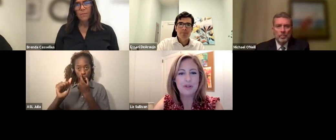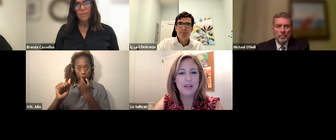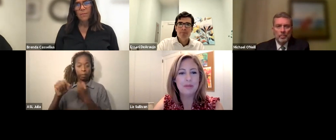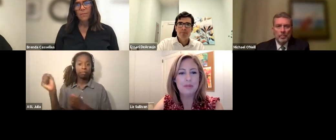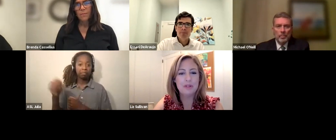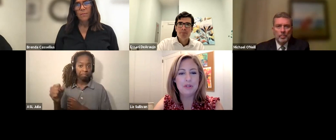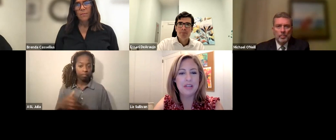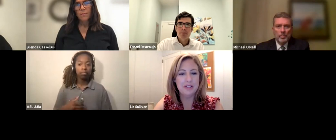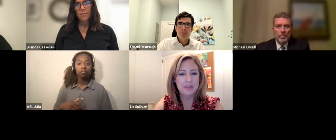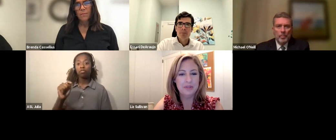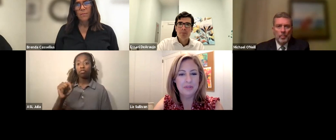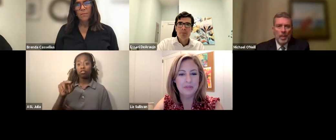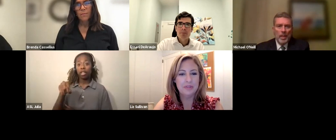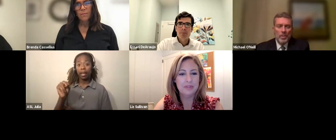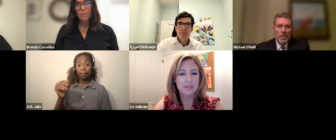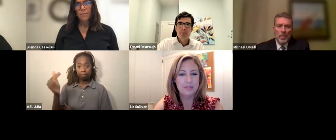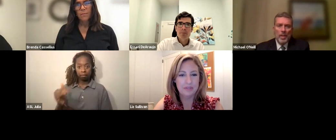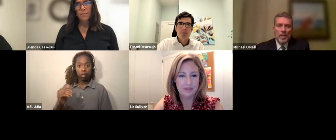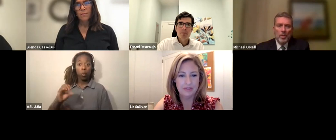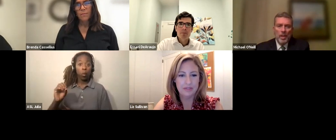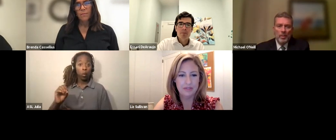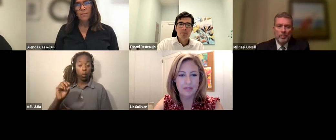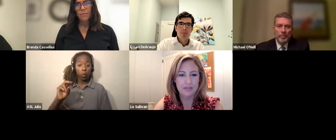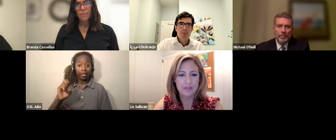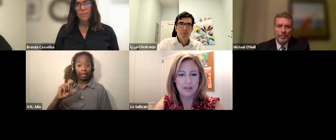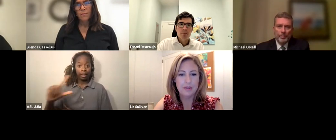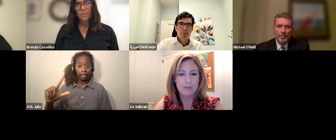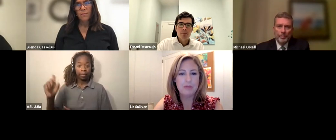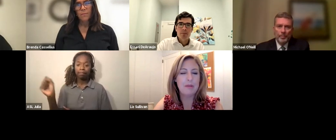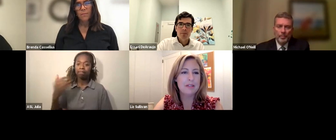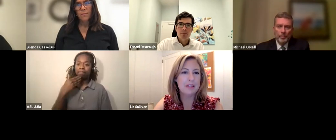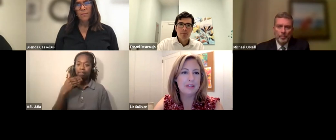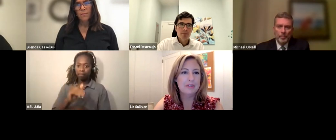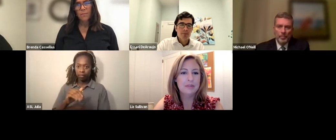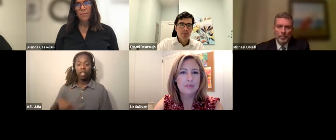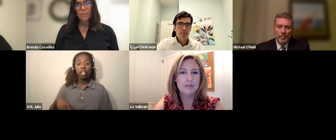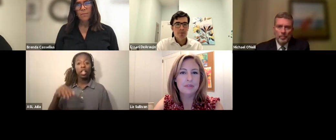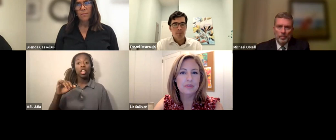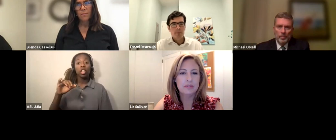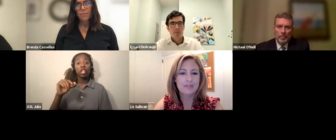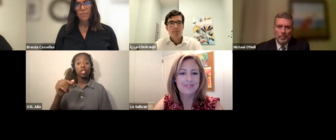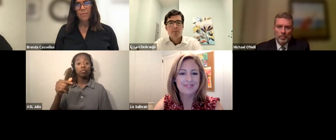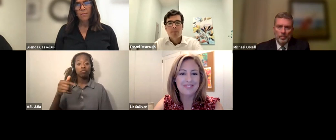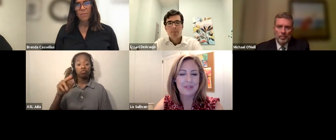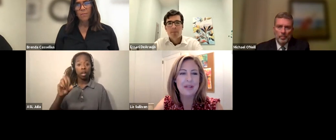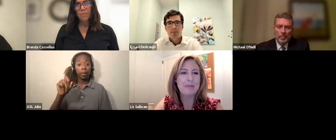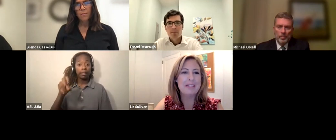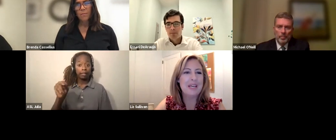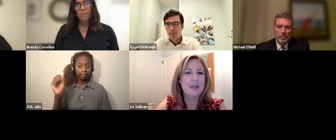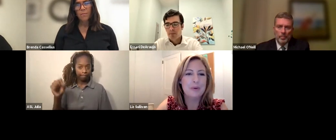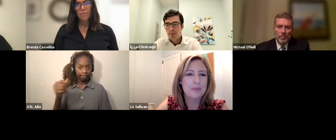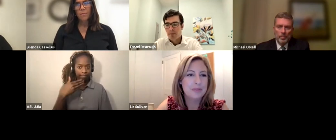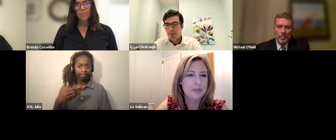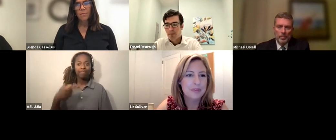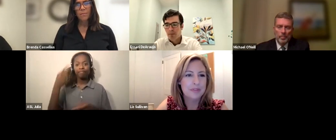mr tran mr o'neal yes thank you and good evening ms robinson thank you yes unanimous